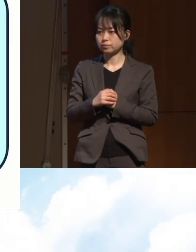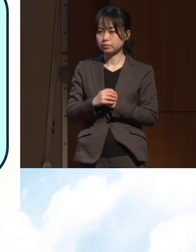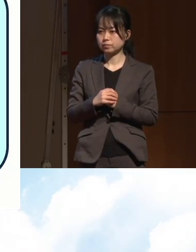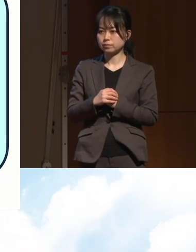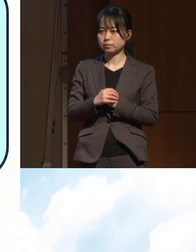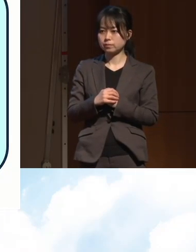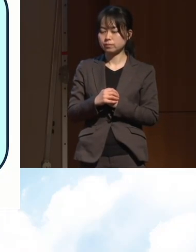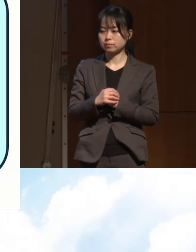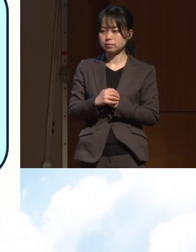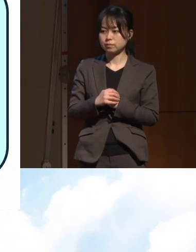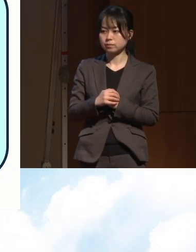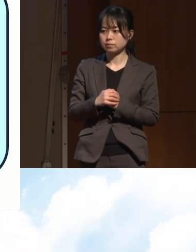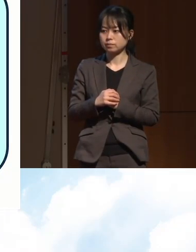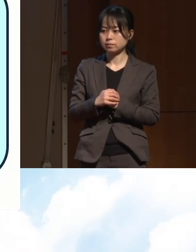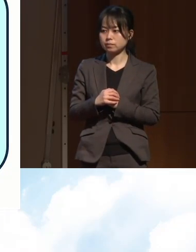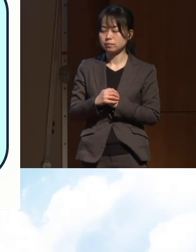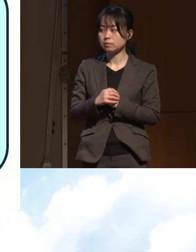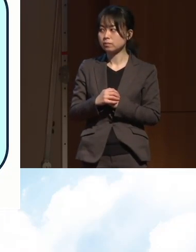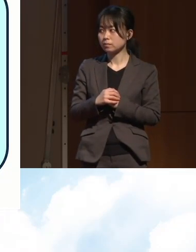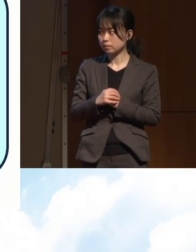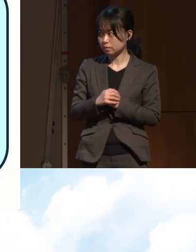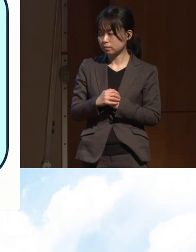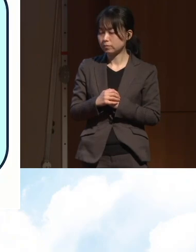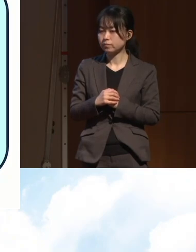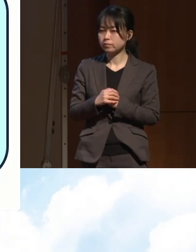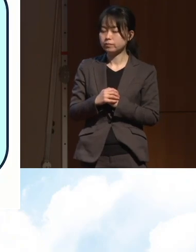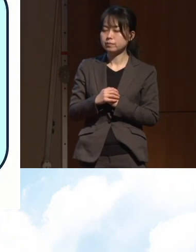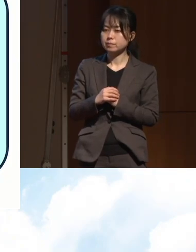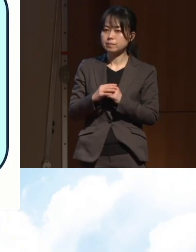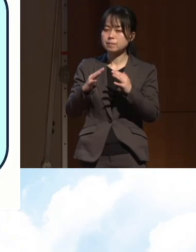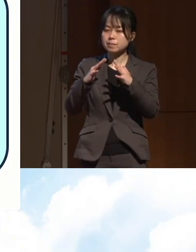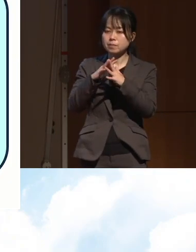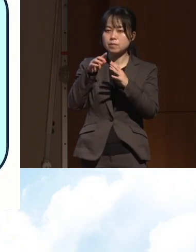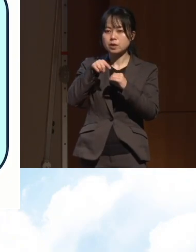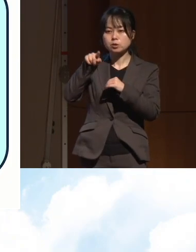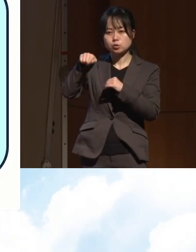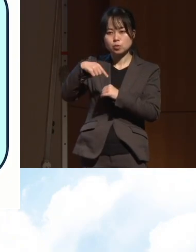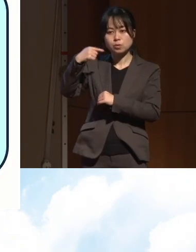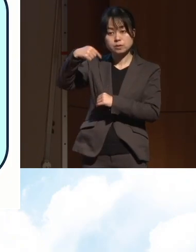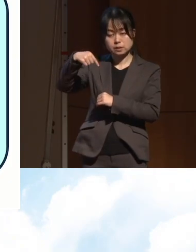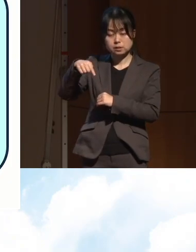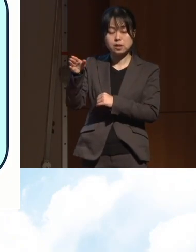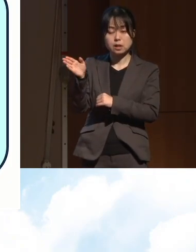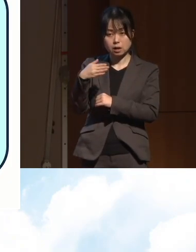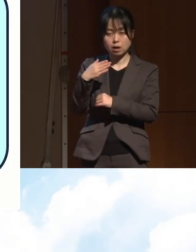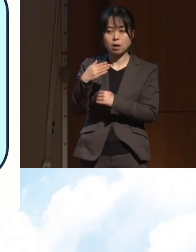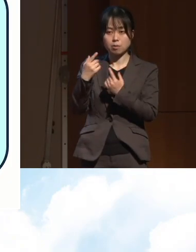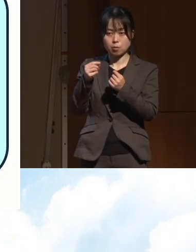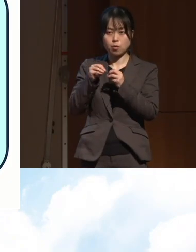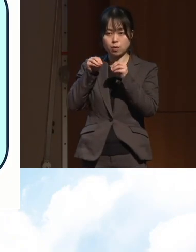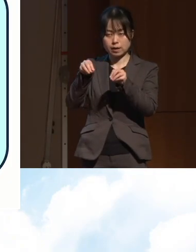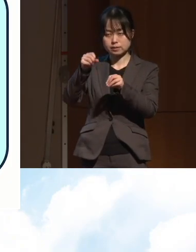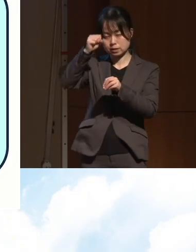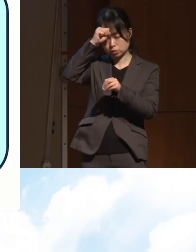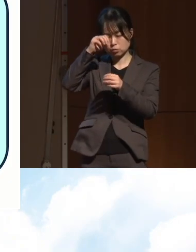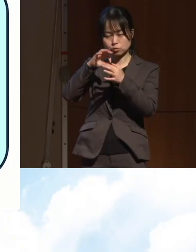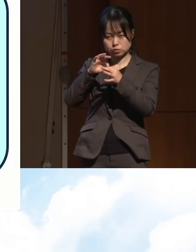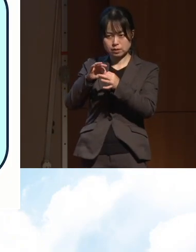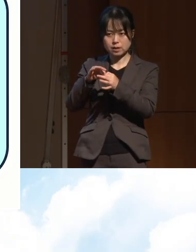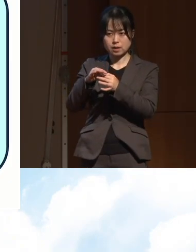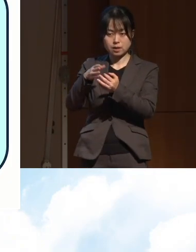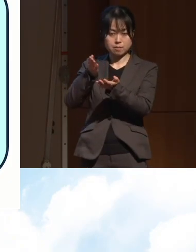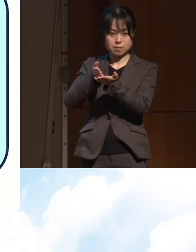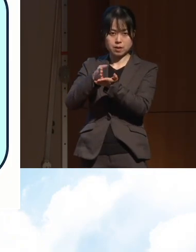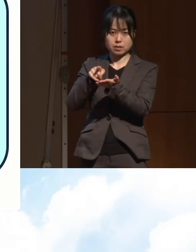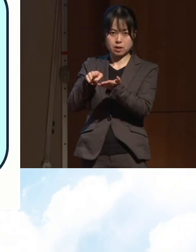Dr. Miyazono's presentation, and the silent HTLV spread is now a critical issue. And we